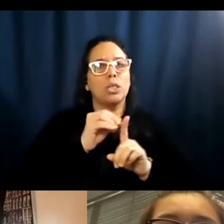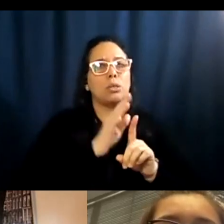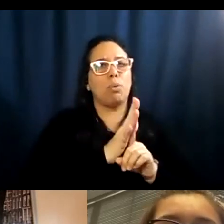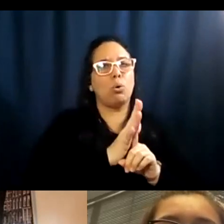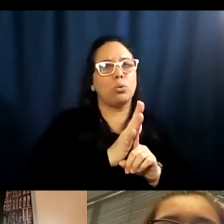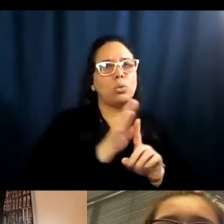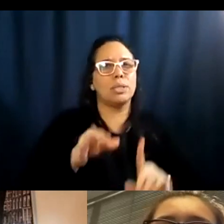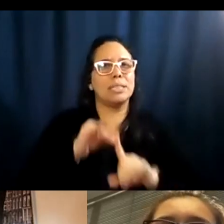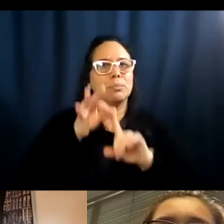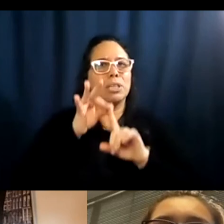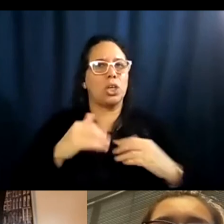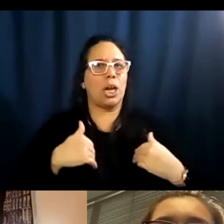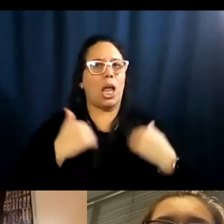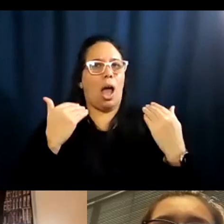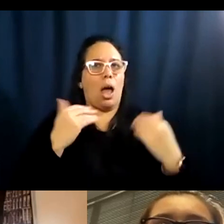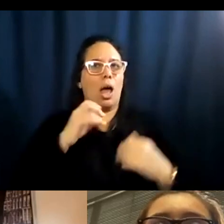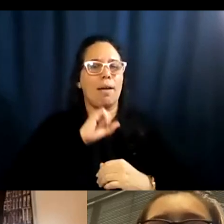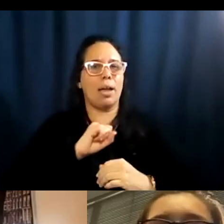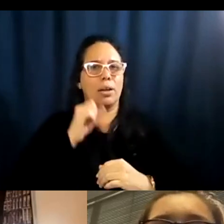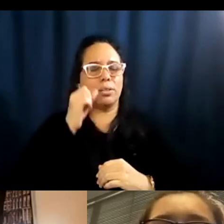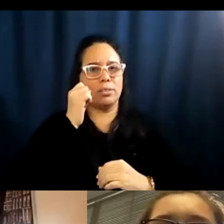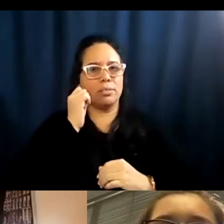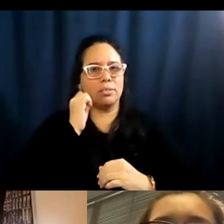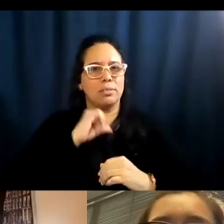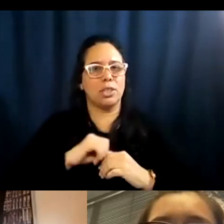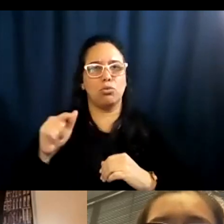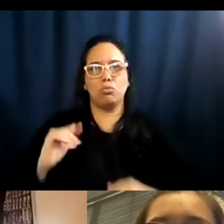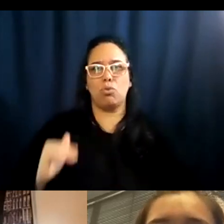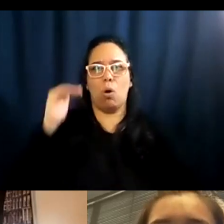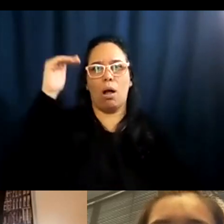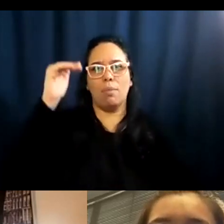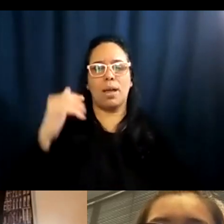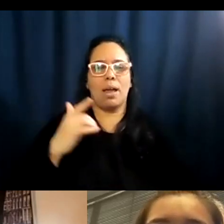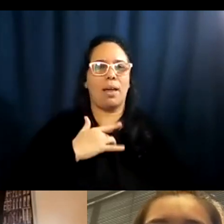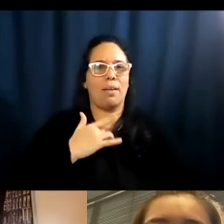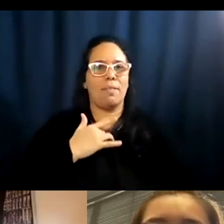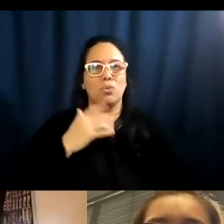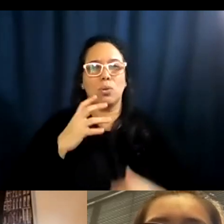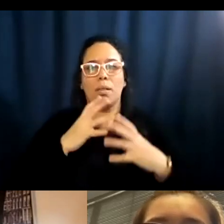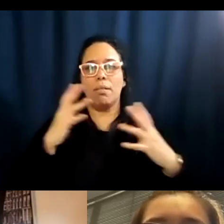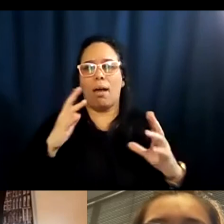age, just because as you, you know, grow up, I feel like there are a lot of people who are very